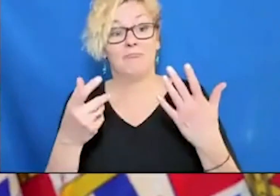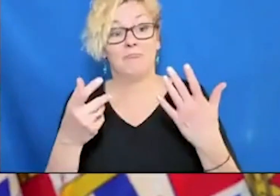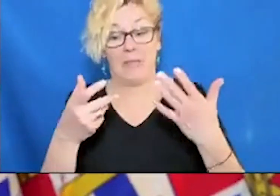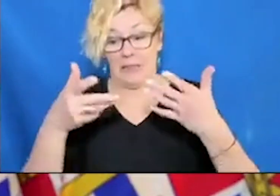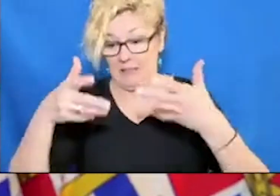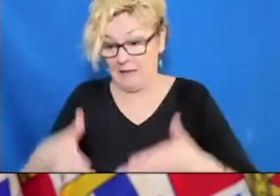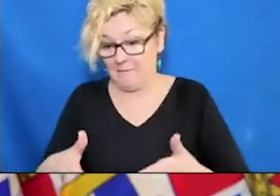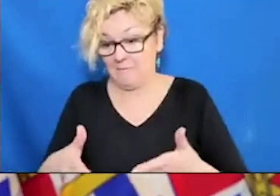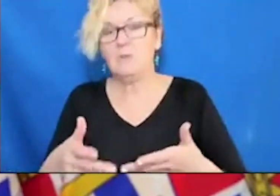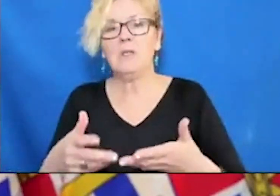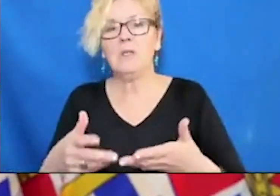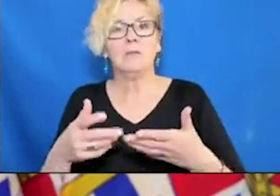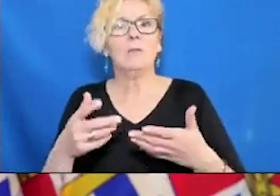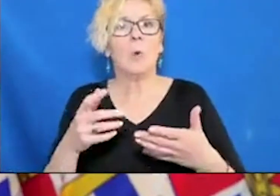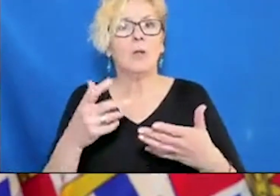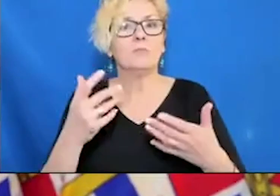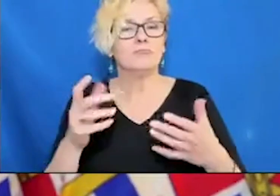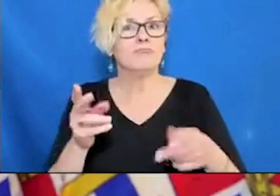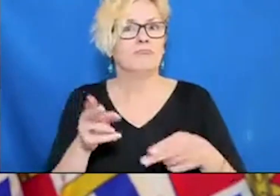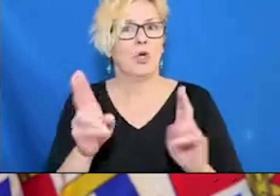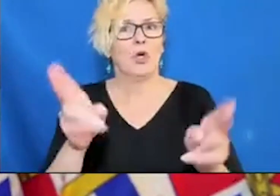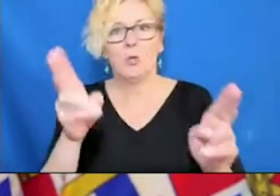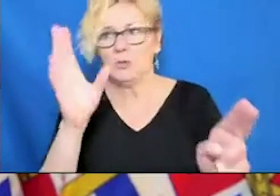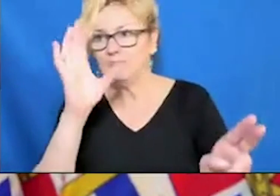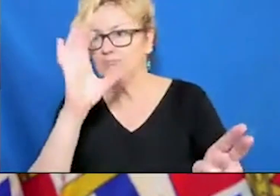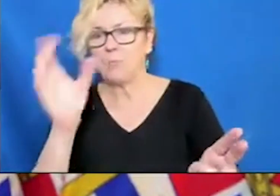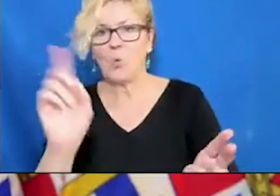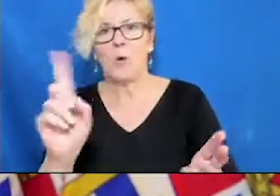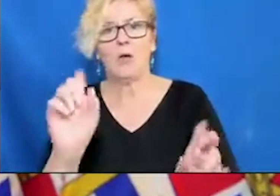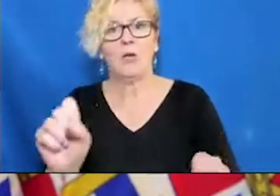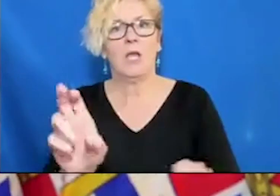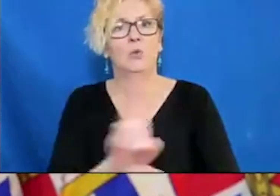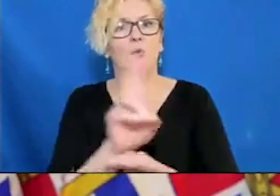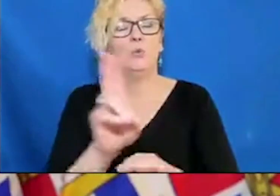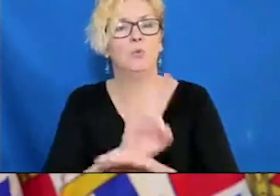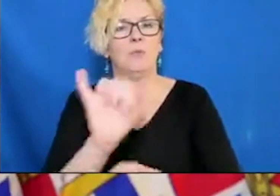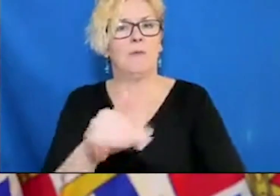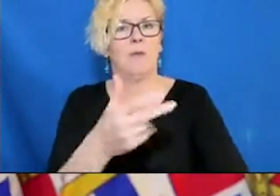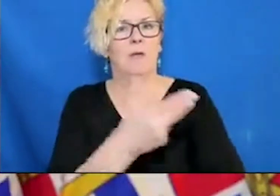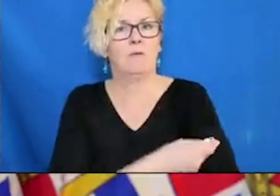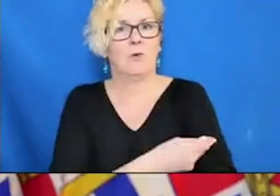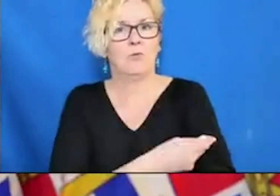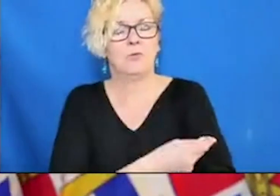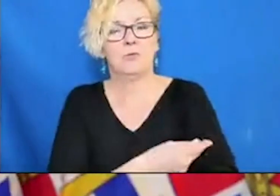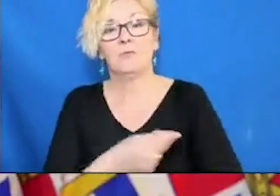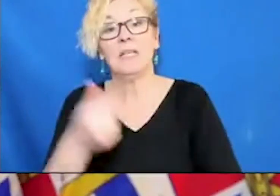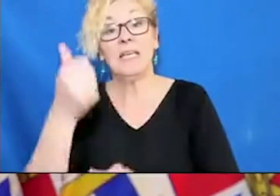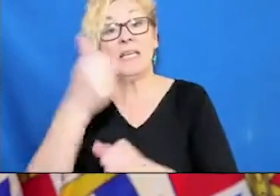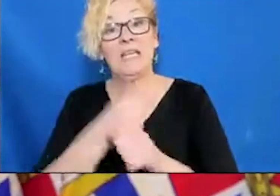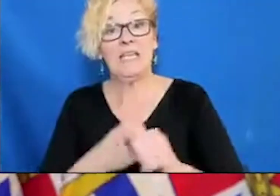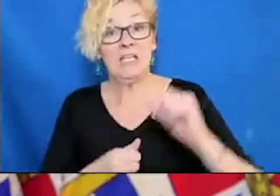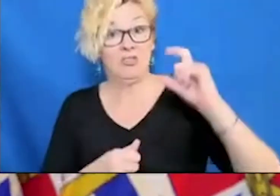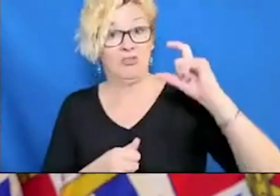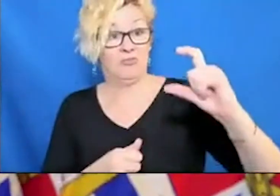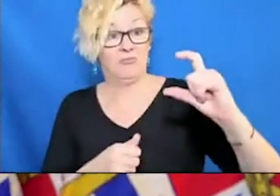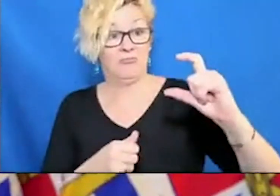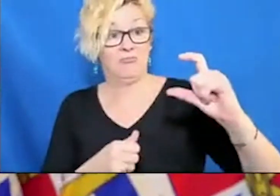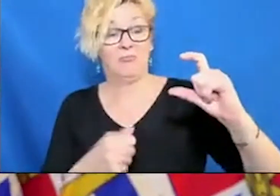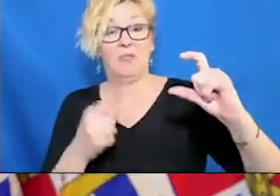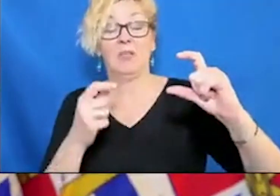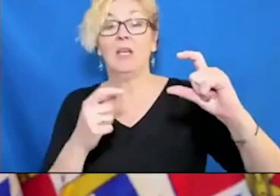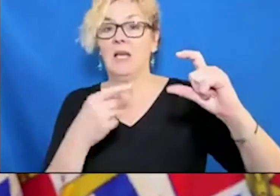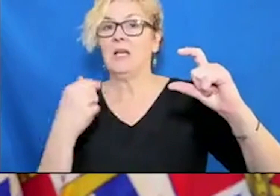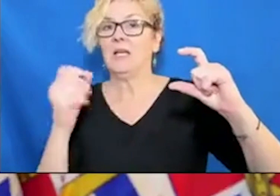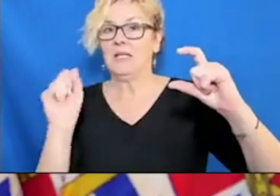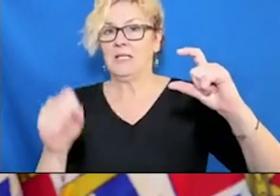how we're using the vaccine. So who's drawing it up, making sure we get every 6 doses or more from each vial, making sure